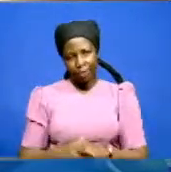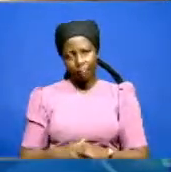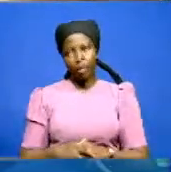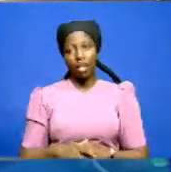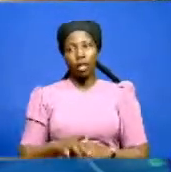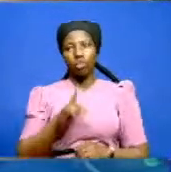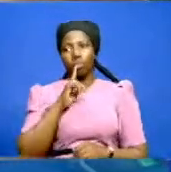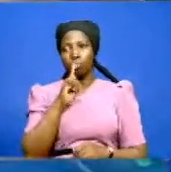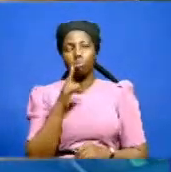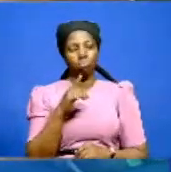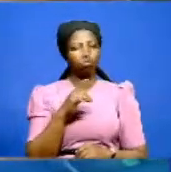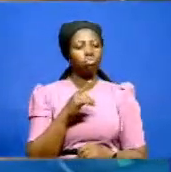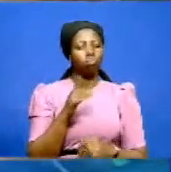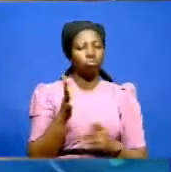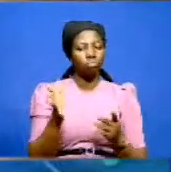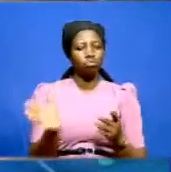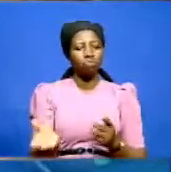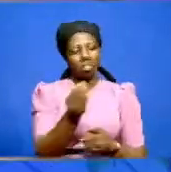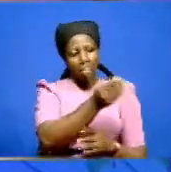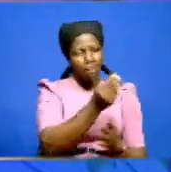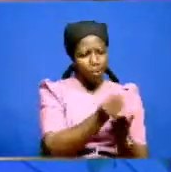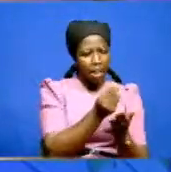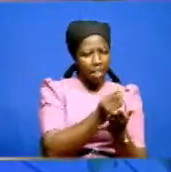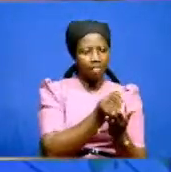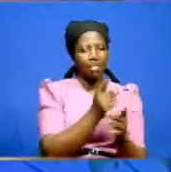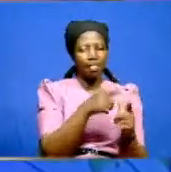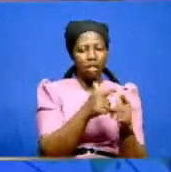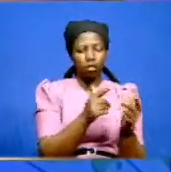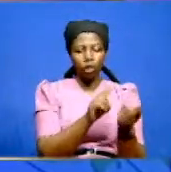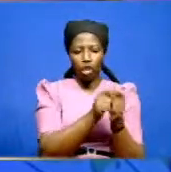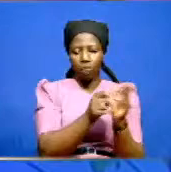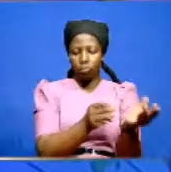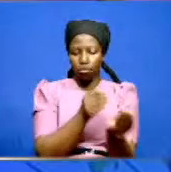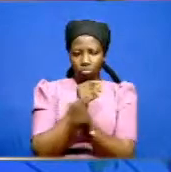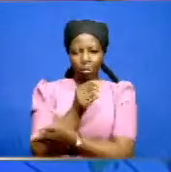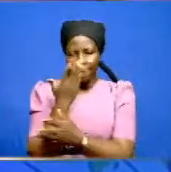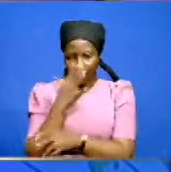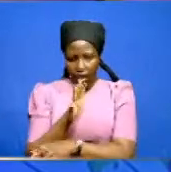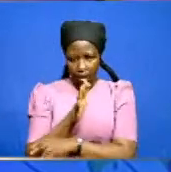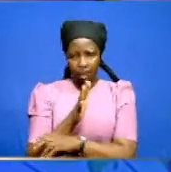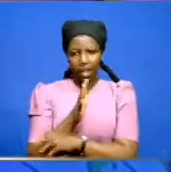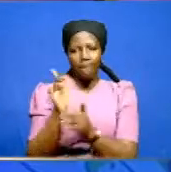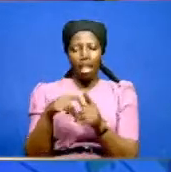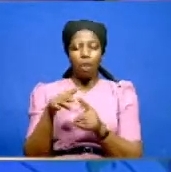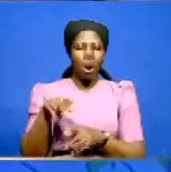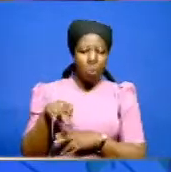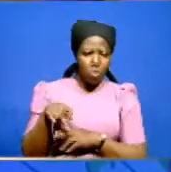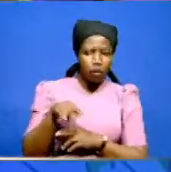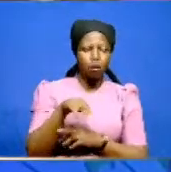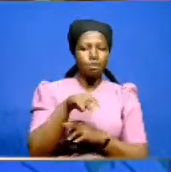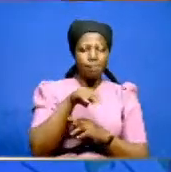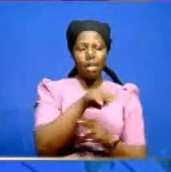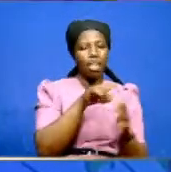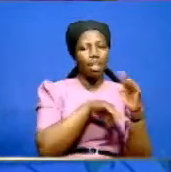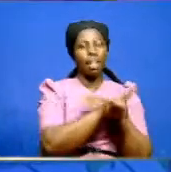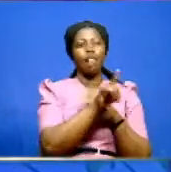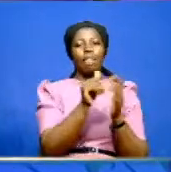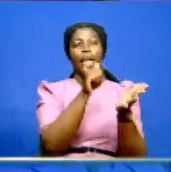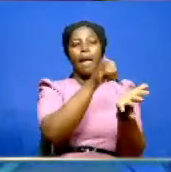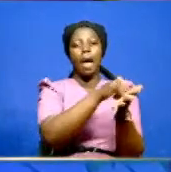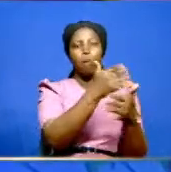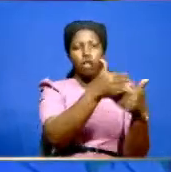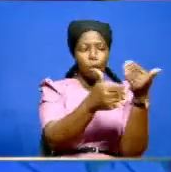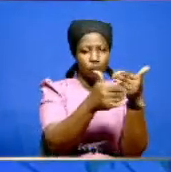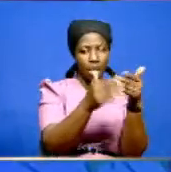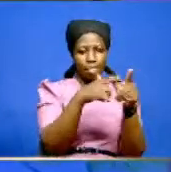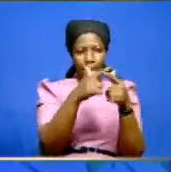he took his change and we are walking into the airport building, and the driver, taxi